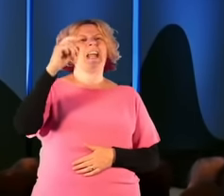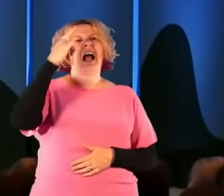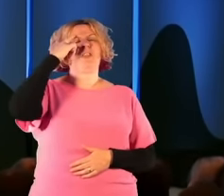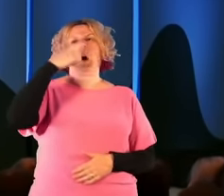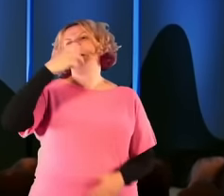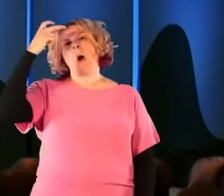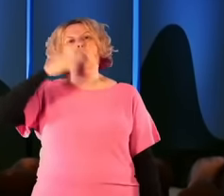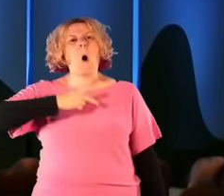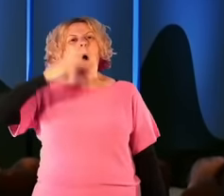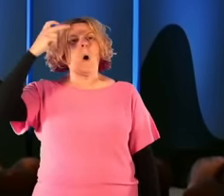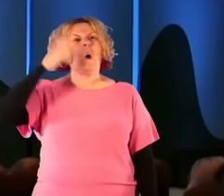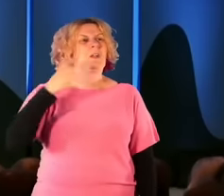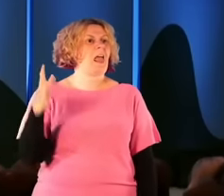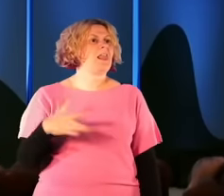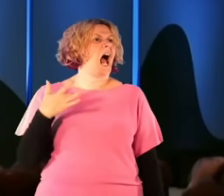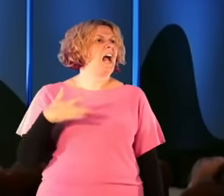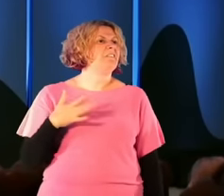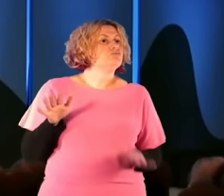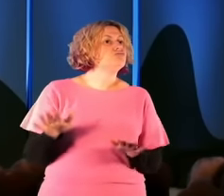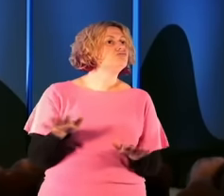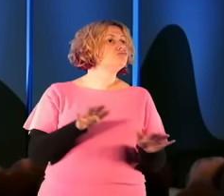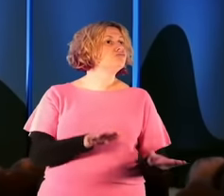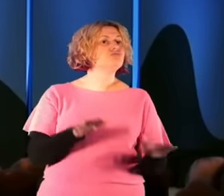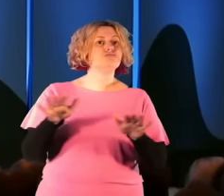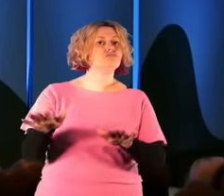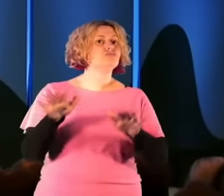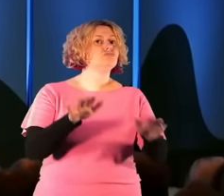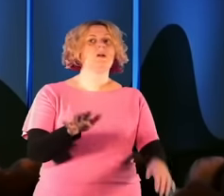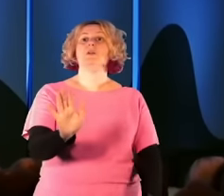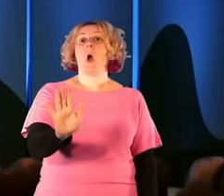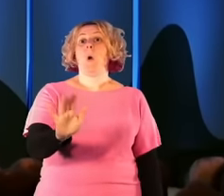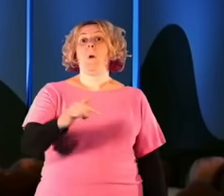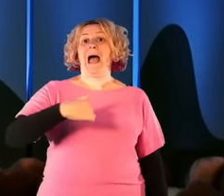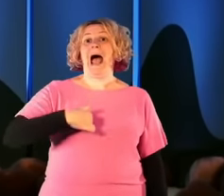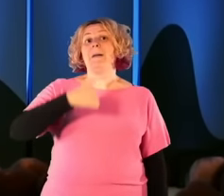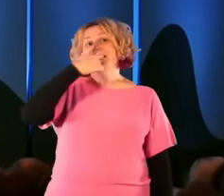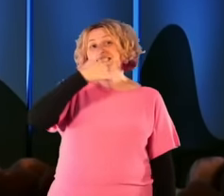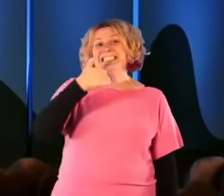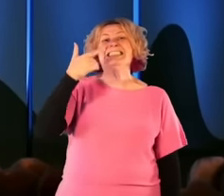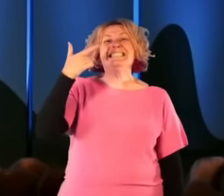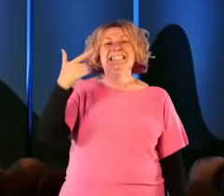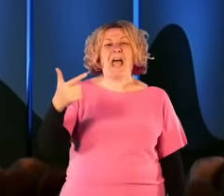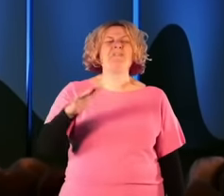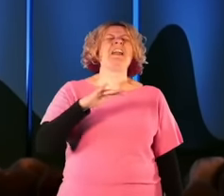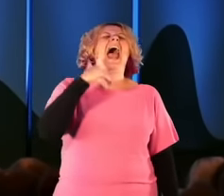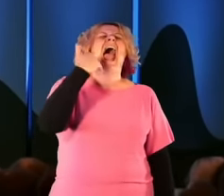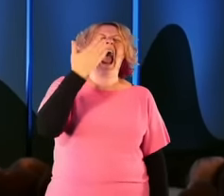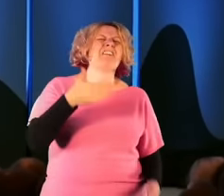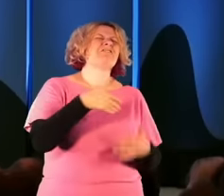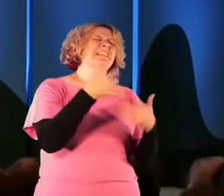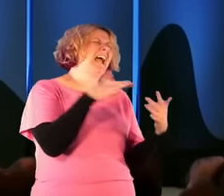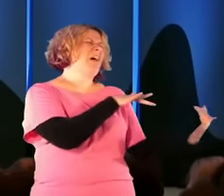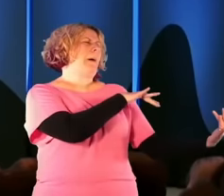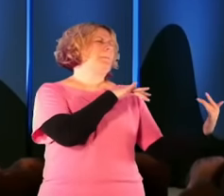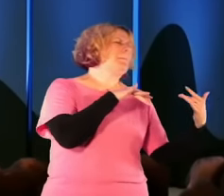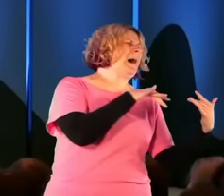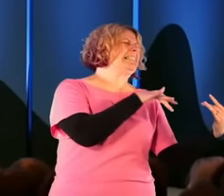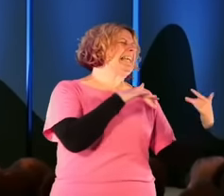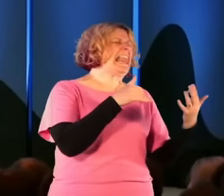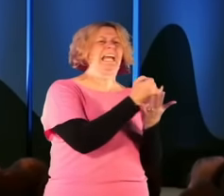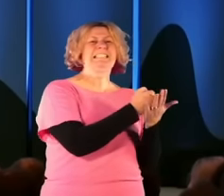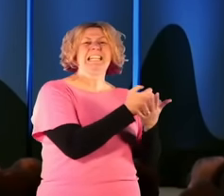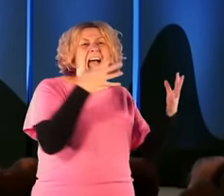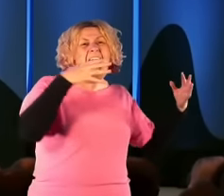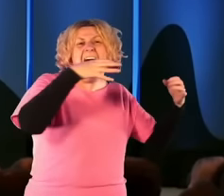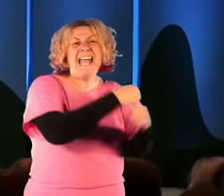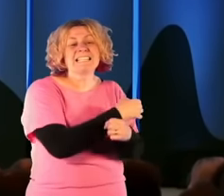that's it. You know, life is easy. No, I'm 67, and life is still a battle every day, a battle against sin. I hate it. And